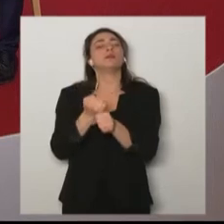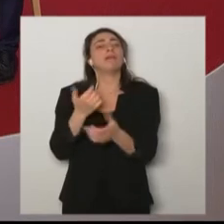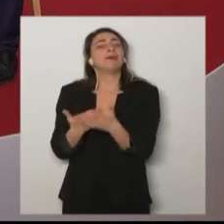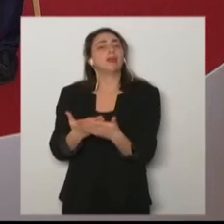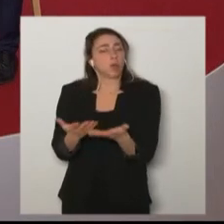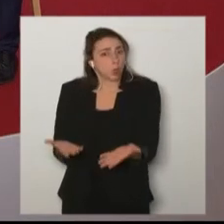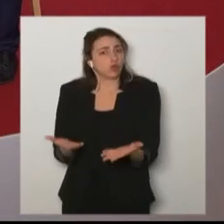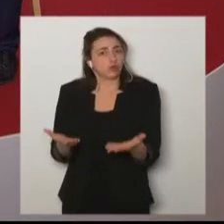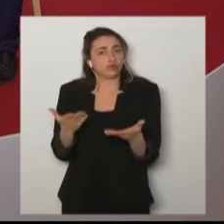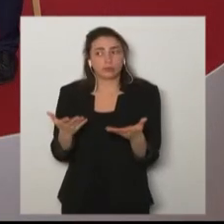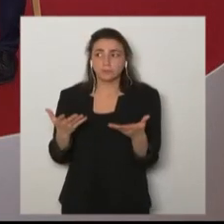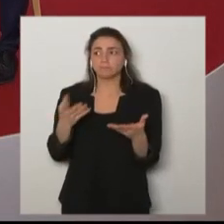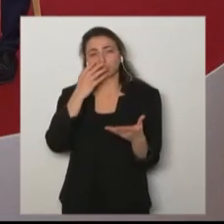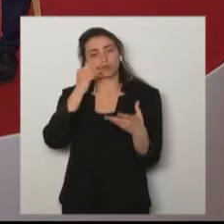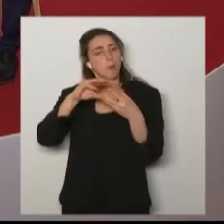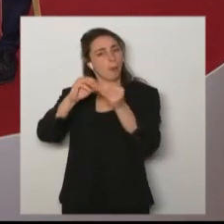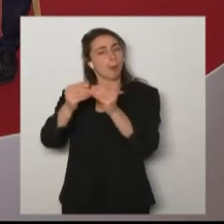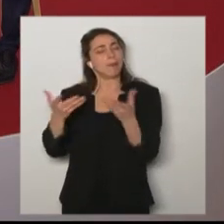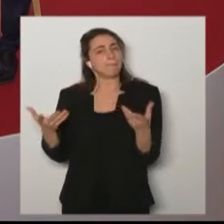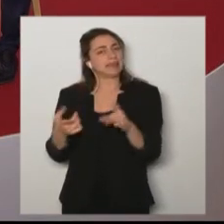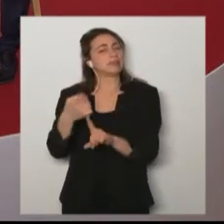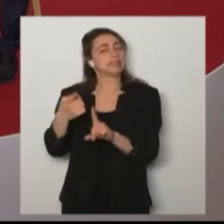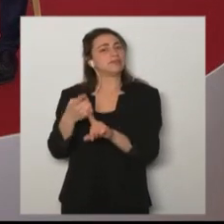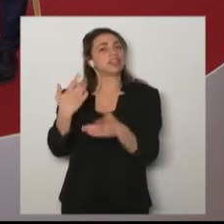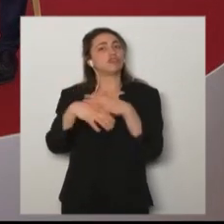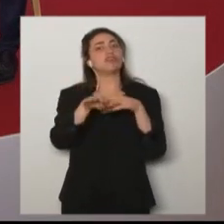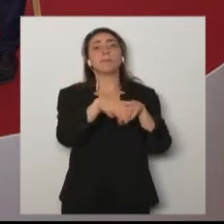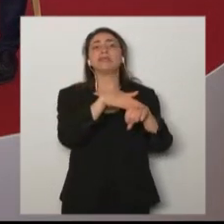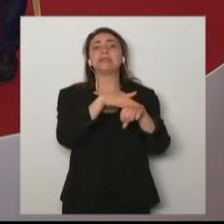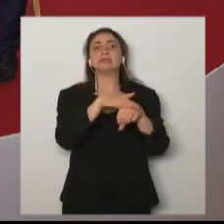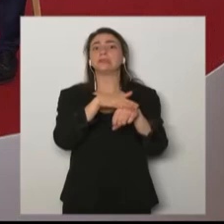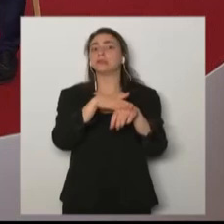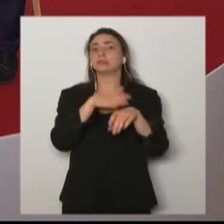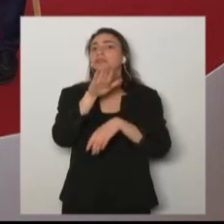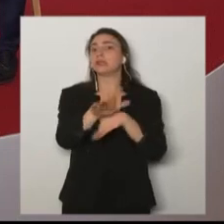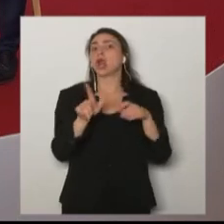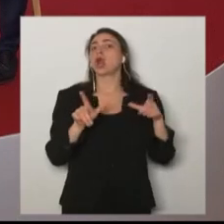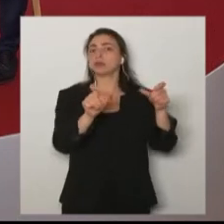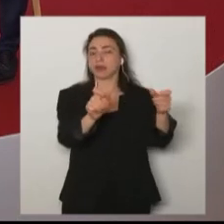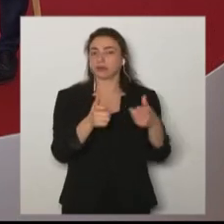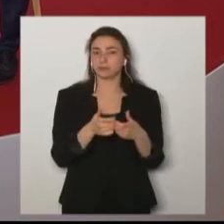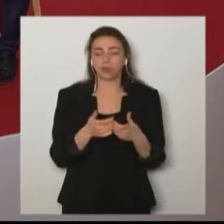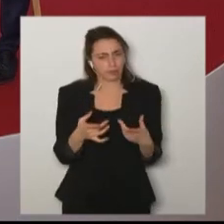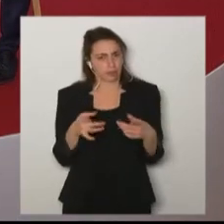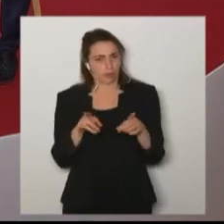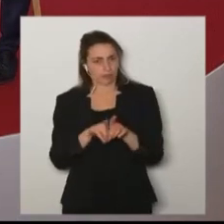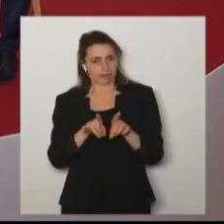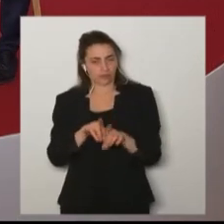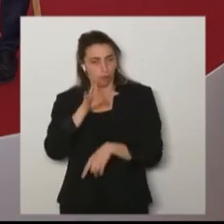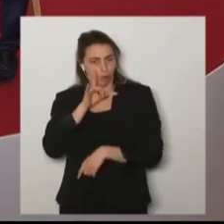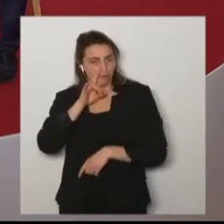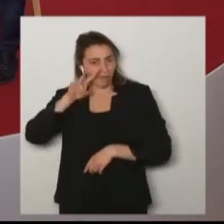cancer health policy, and also why is it such a problem? Whether for employers, whether for public